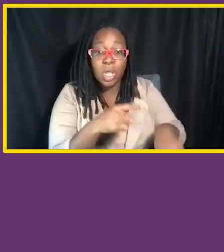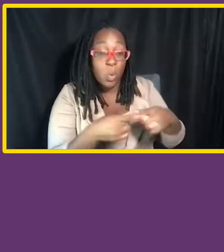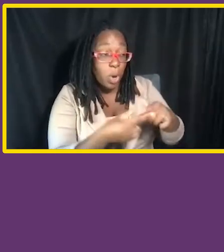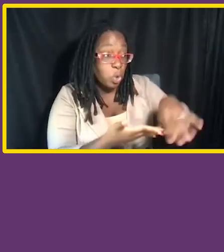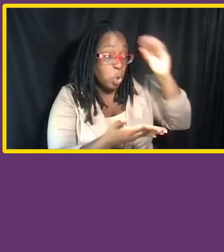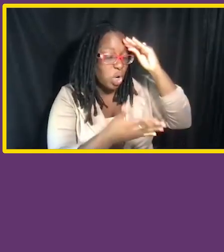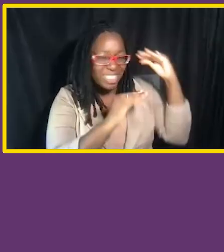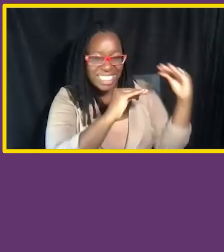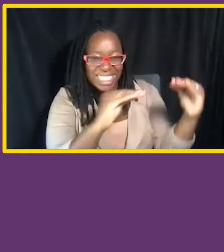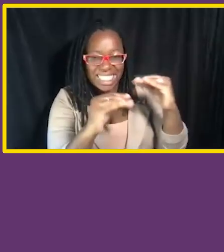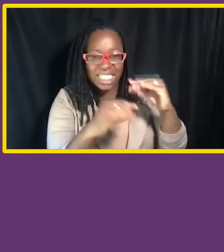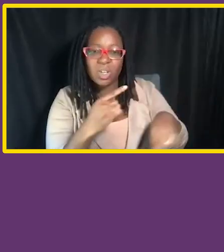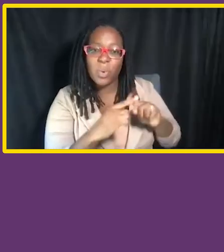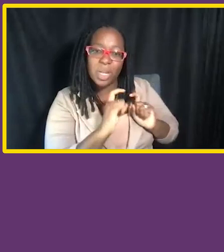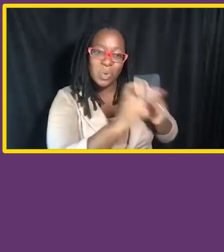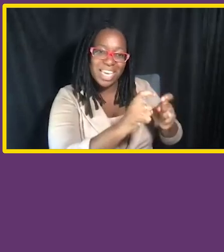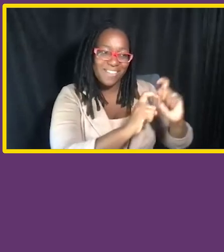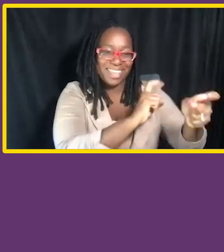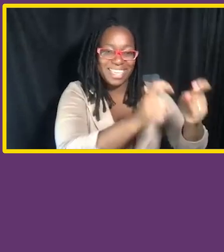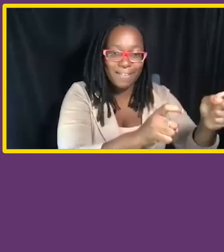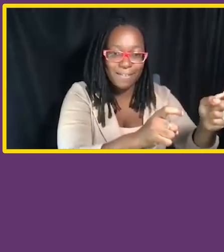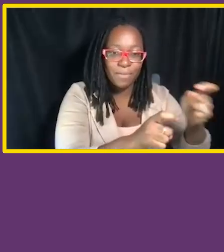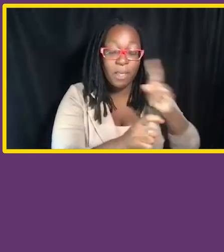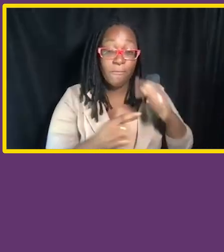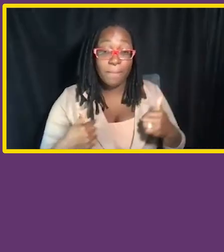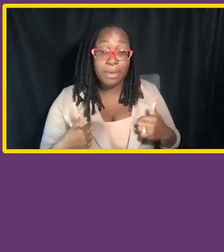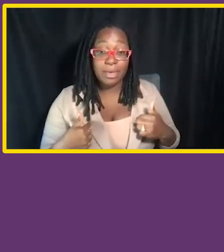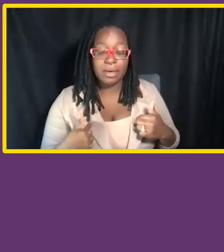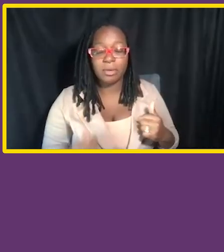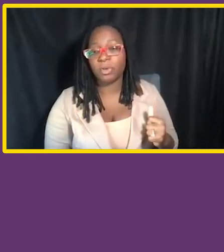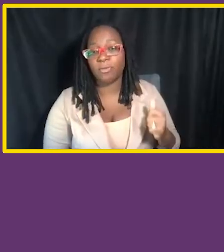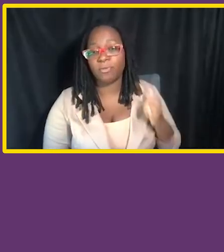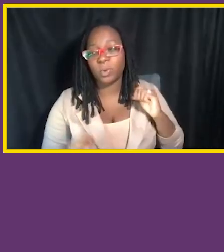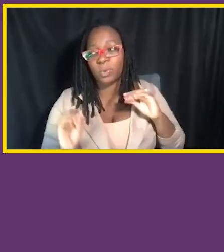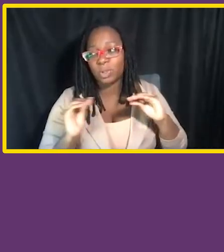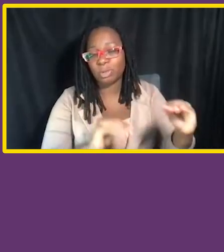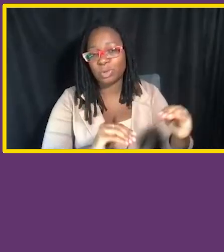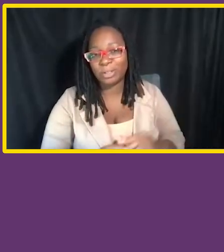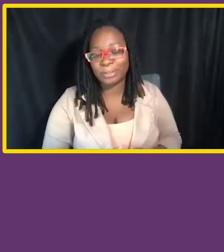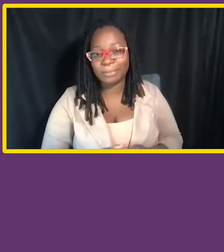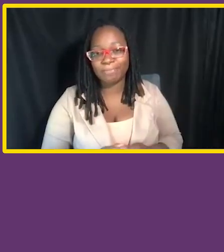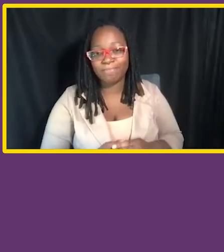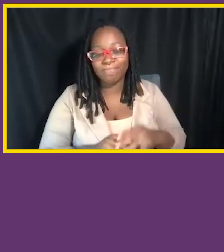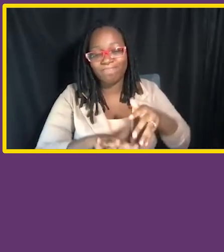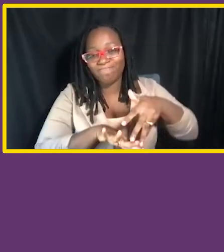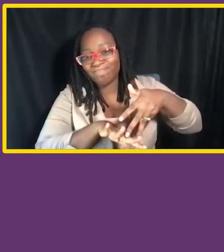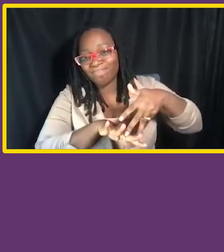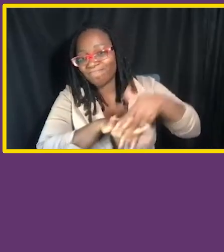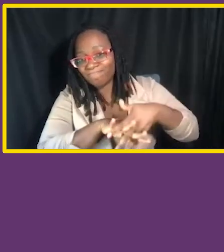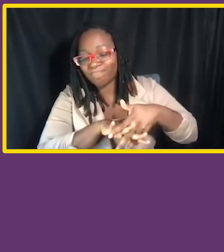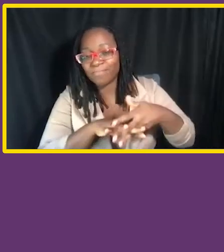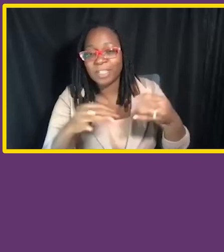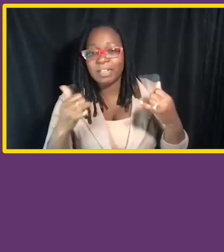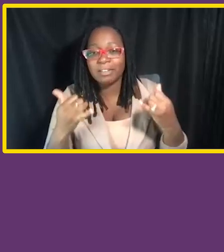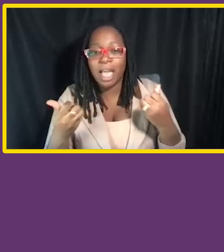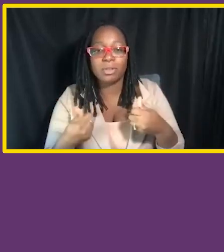me, I shall not be moved. She stood in mid-ocean, seeking dry land.